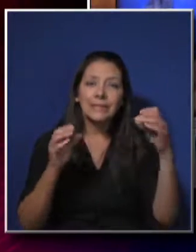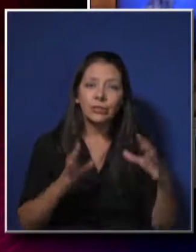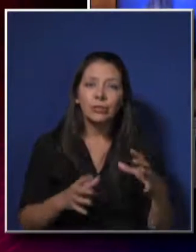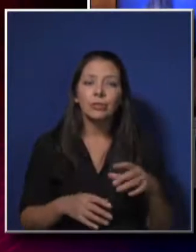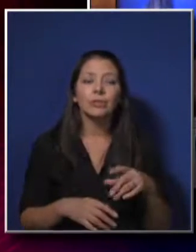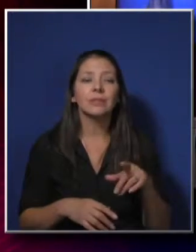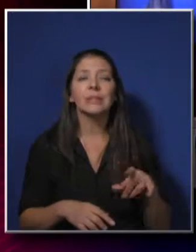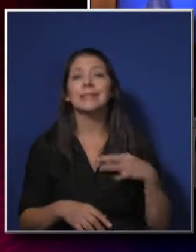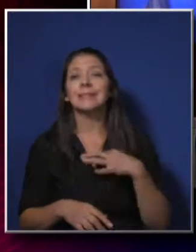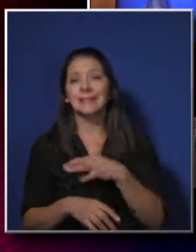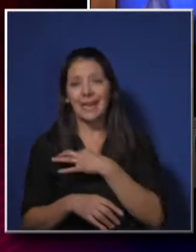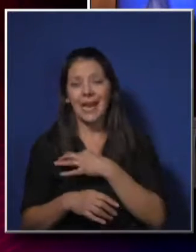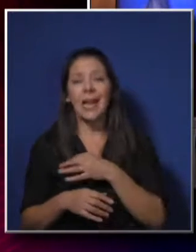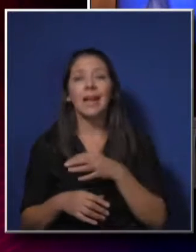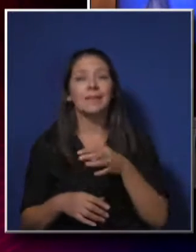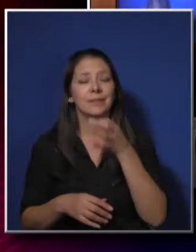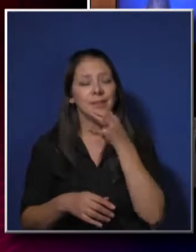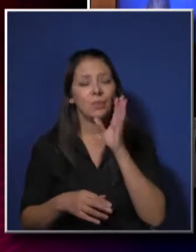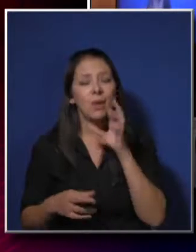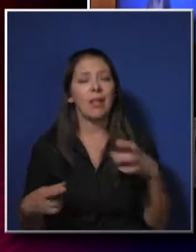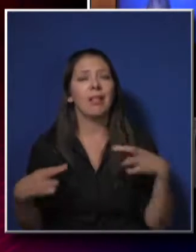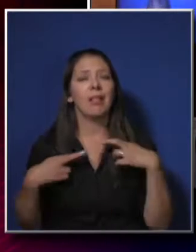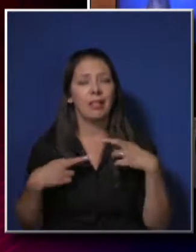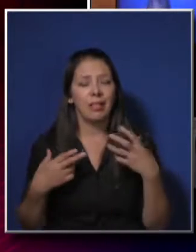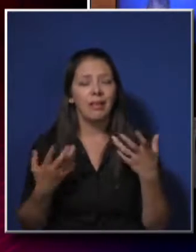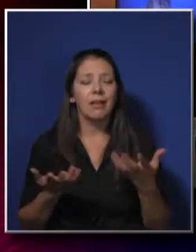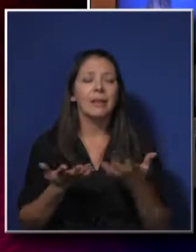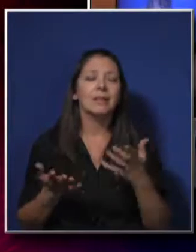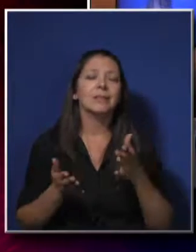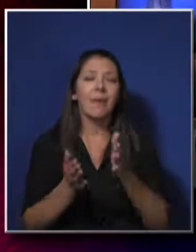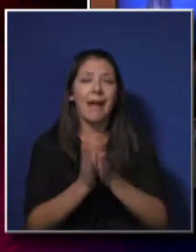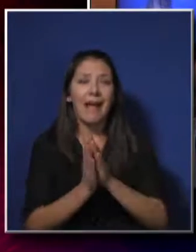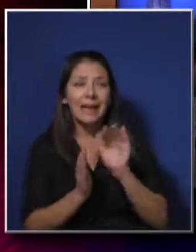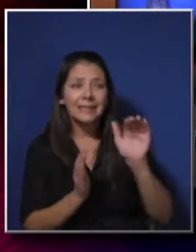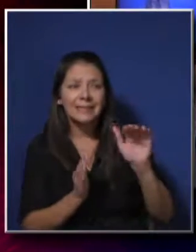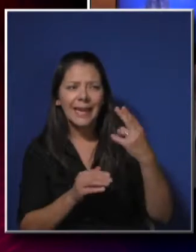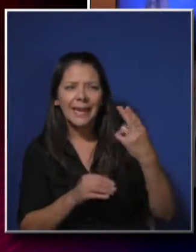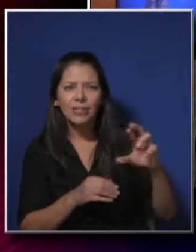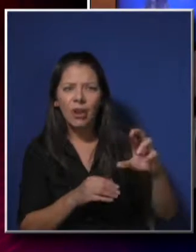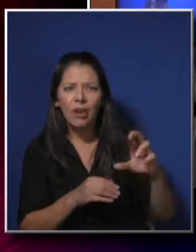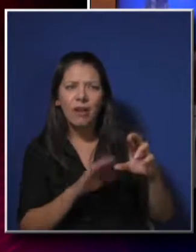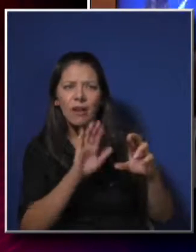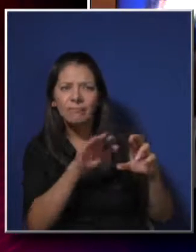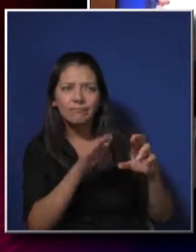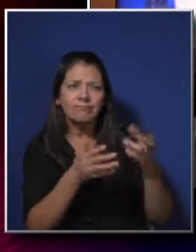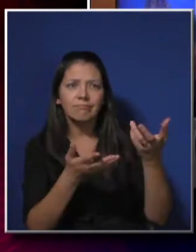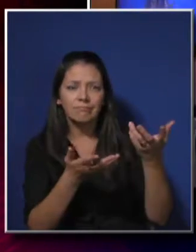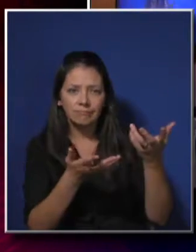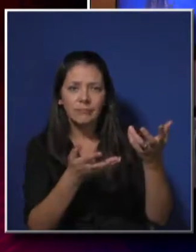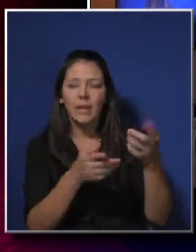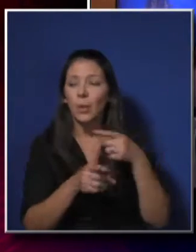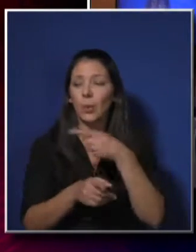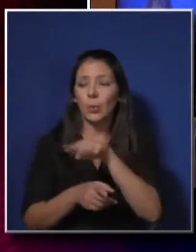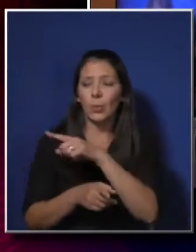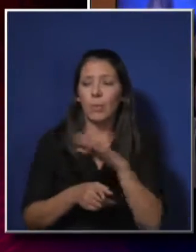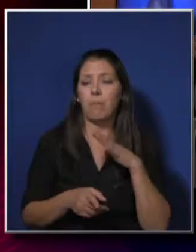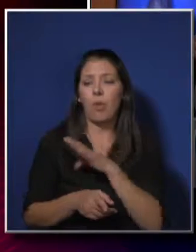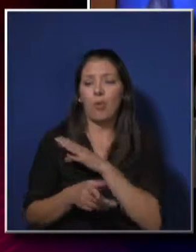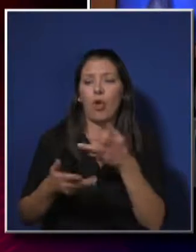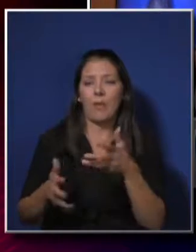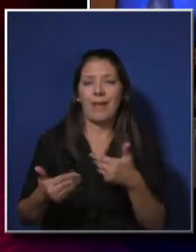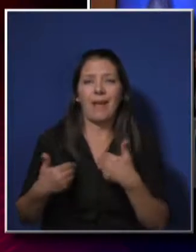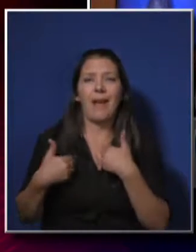members. I asked HR to give me a list. Hey, and you have it in your board docs. What's